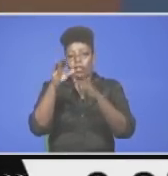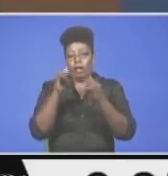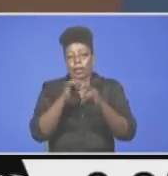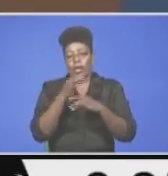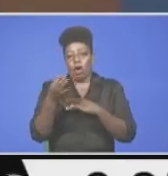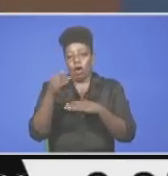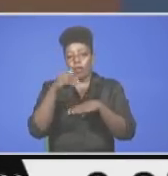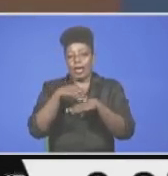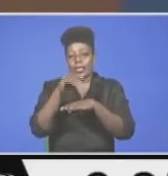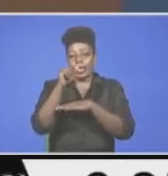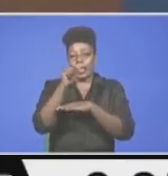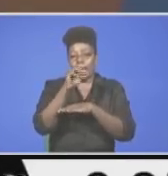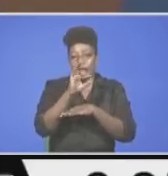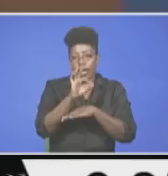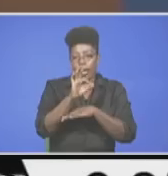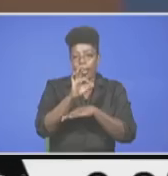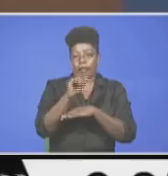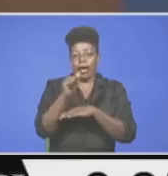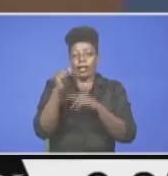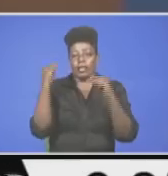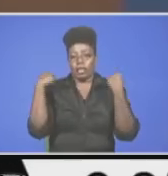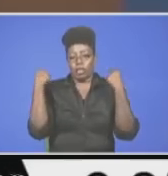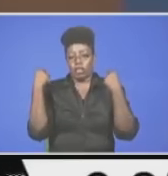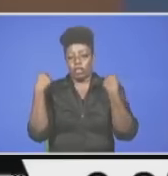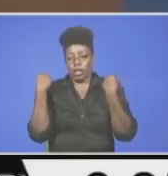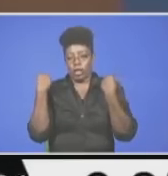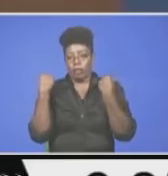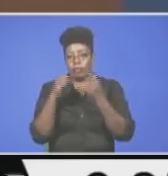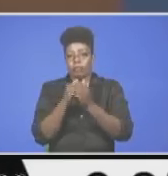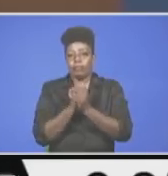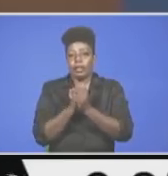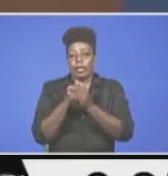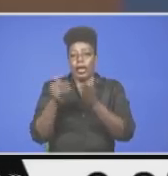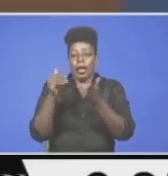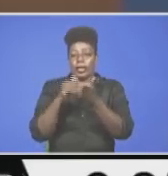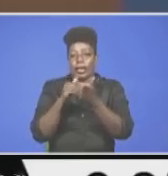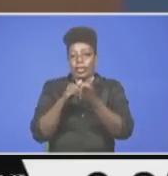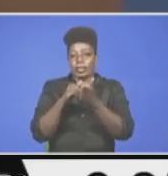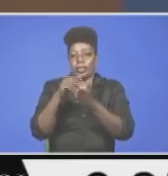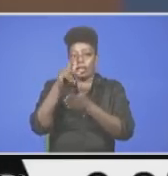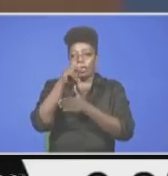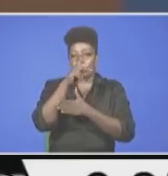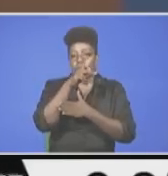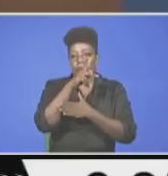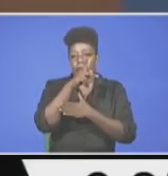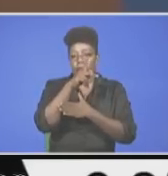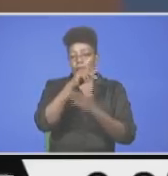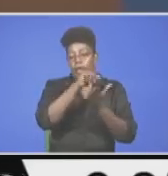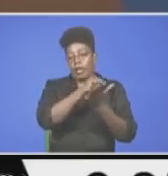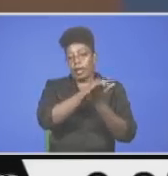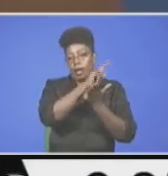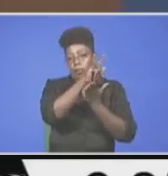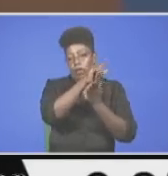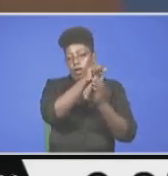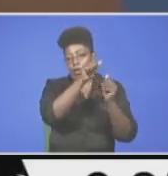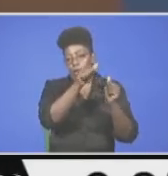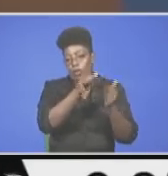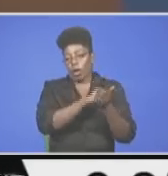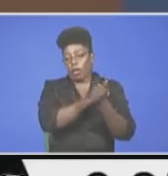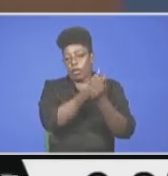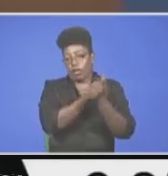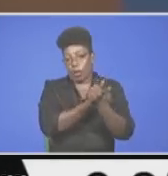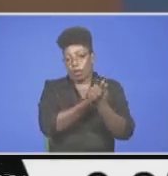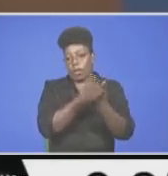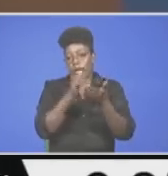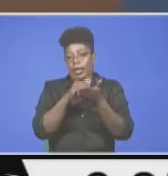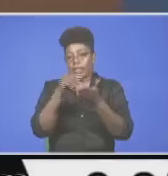AF Valley Gym. Up first at 7, the pennant-winning and undefeated Panthers taking on the 8th-seeded Airport Authority Avengers. That's followed by the 4 versus